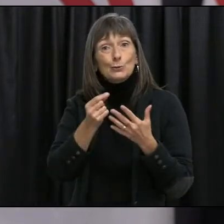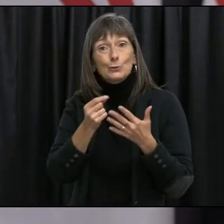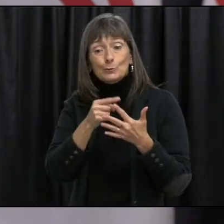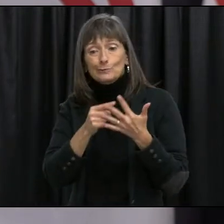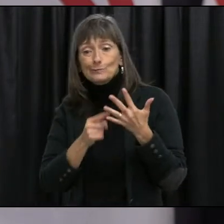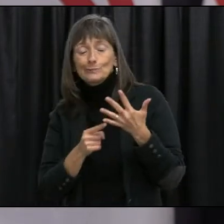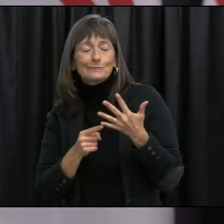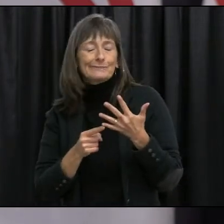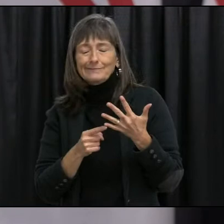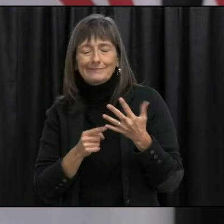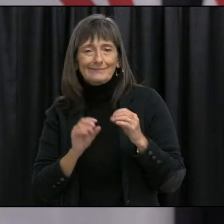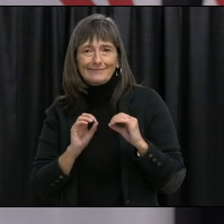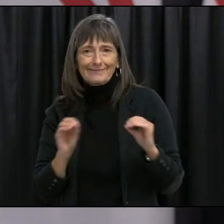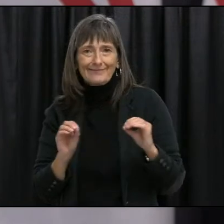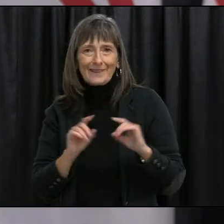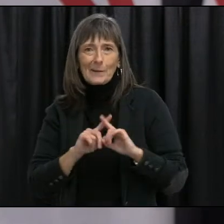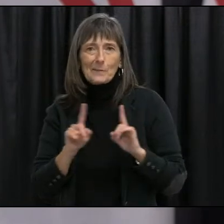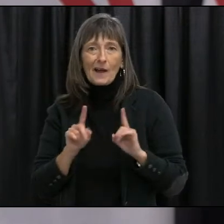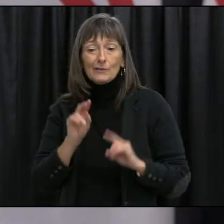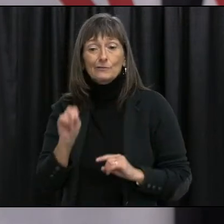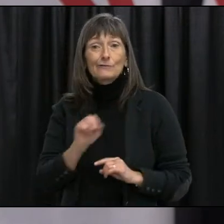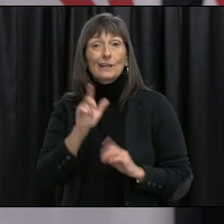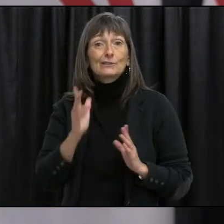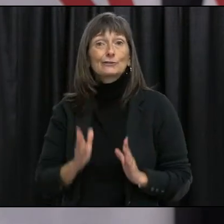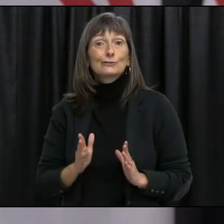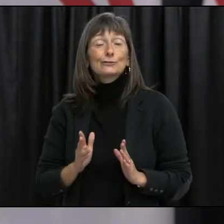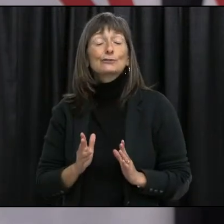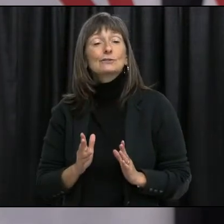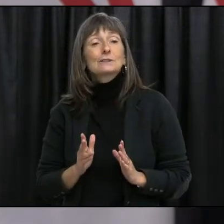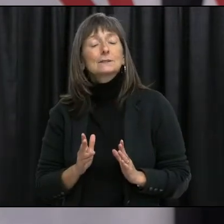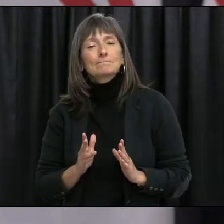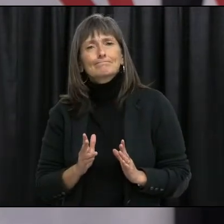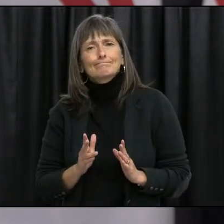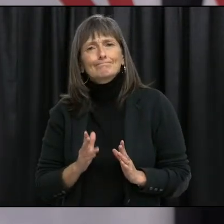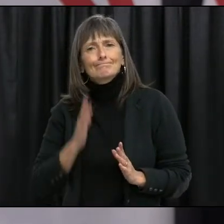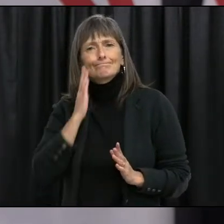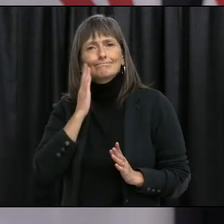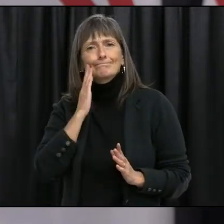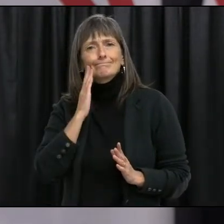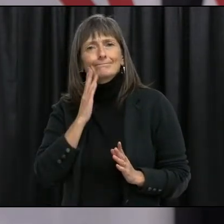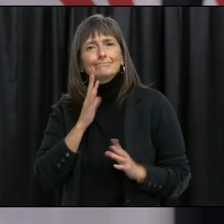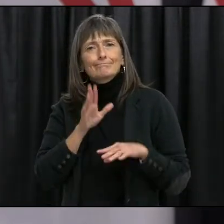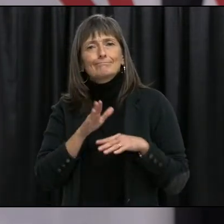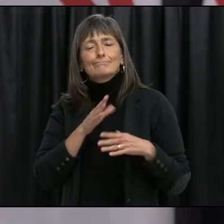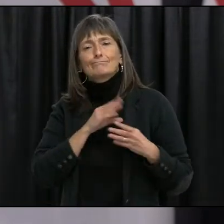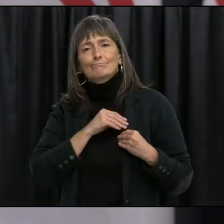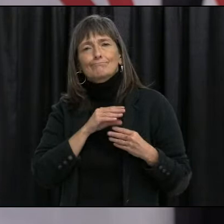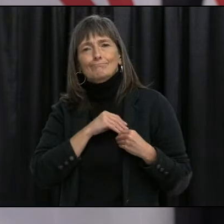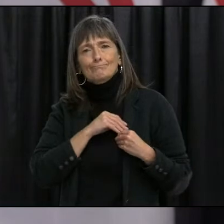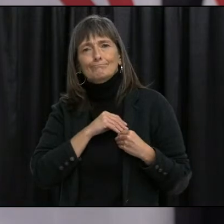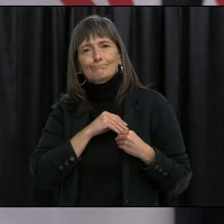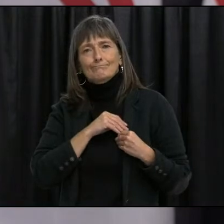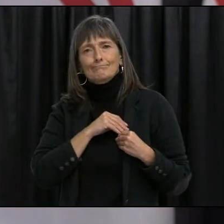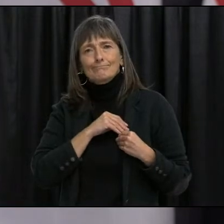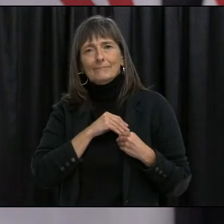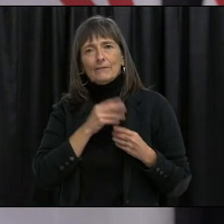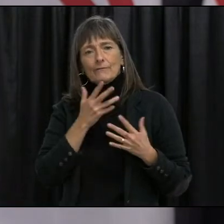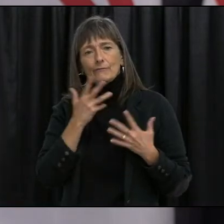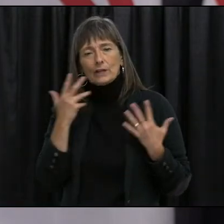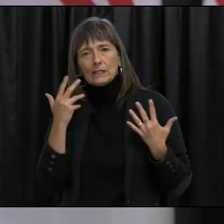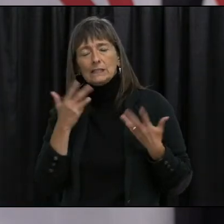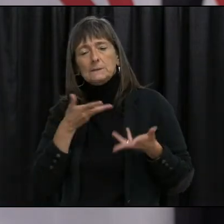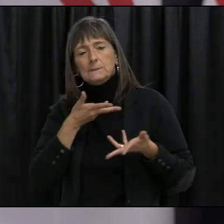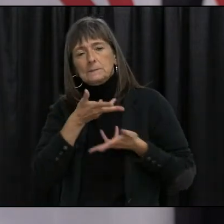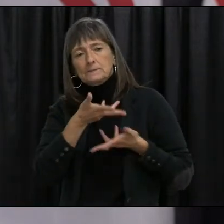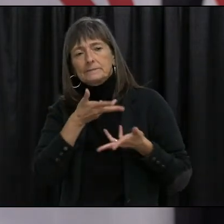Newfoundlanders and Labradorians have a history of treating their fellow men and women kindly. I think